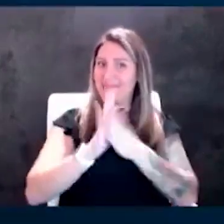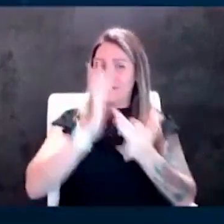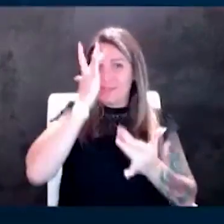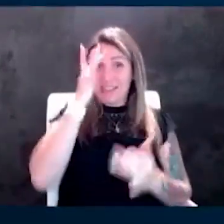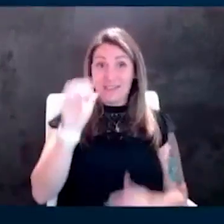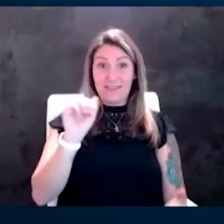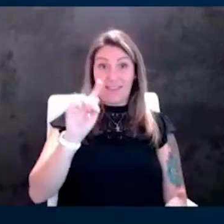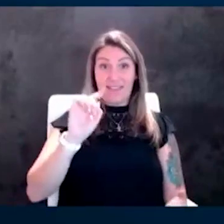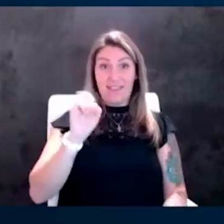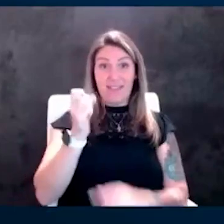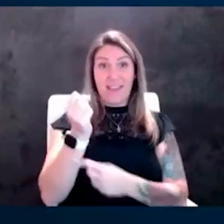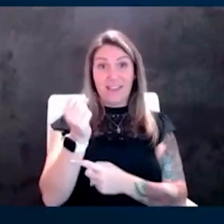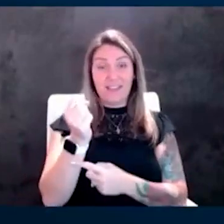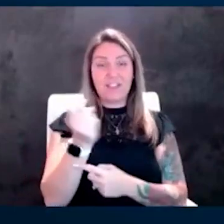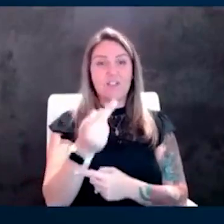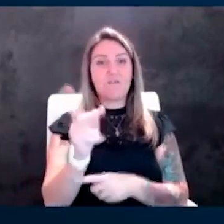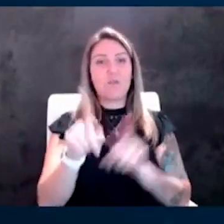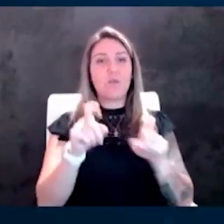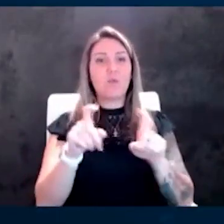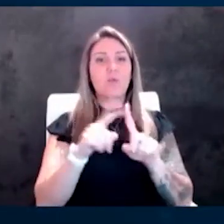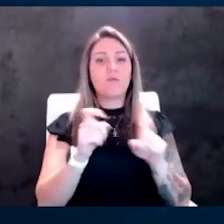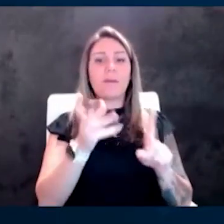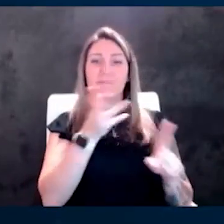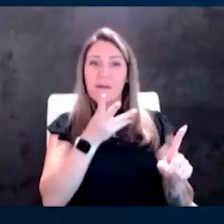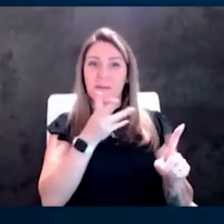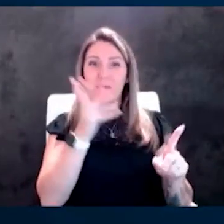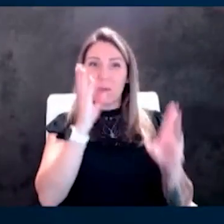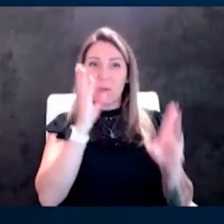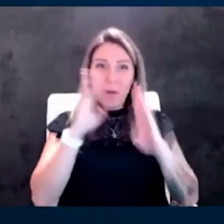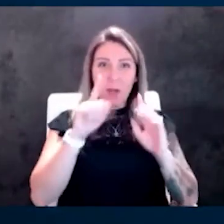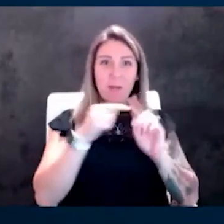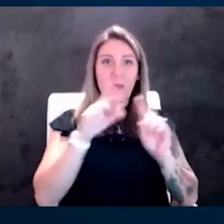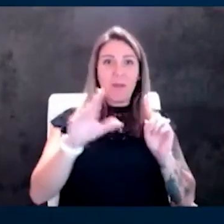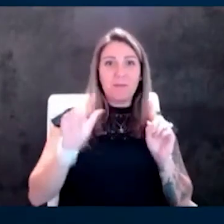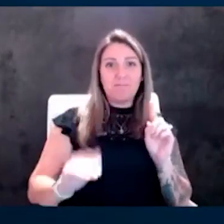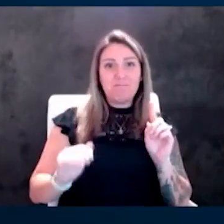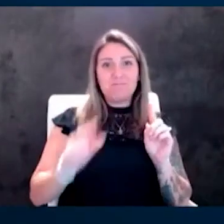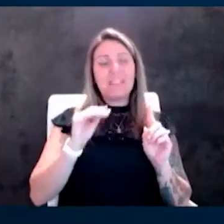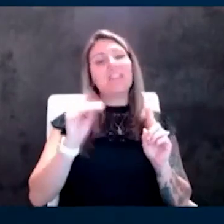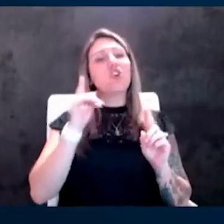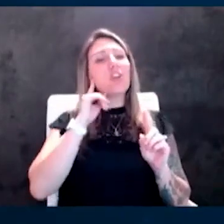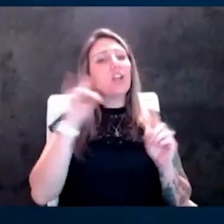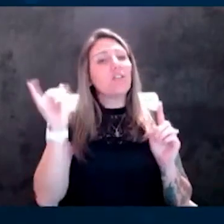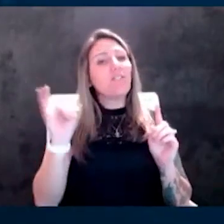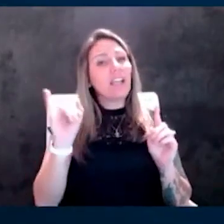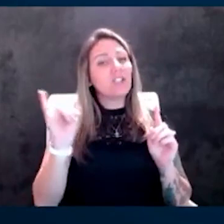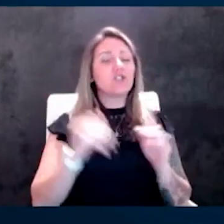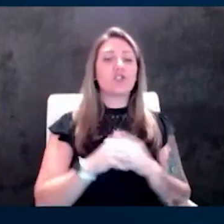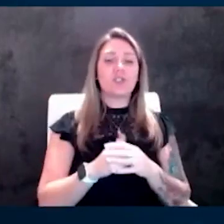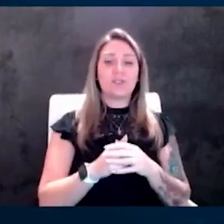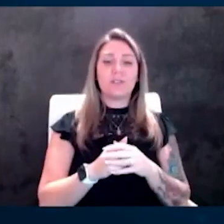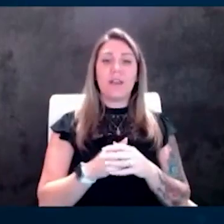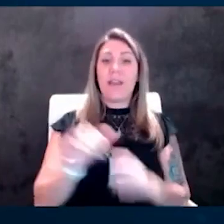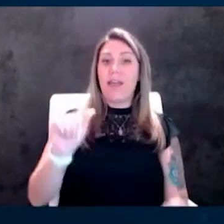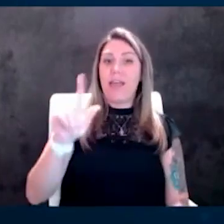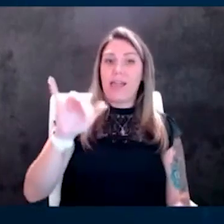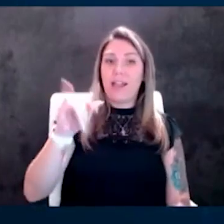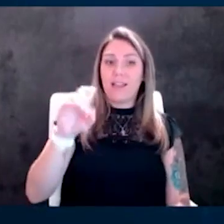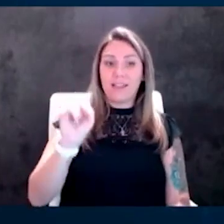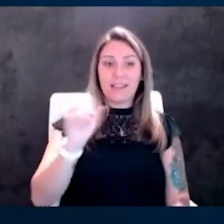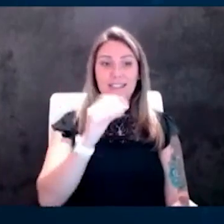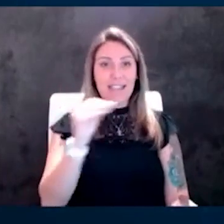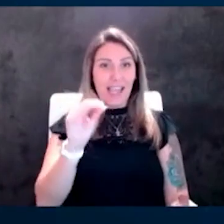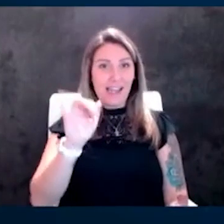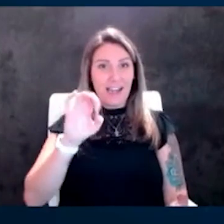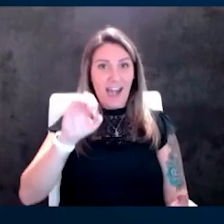I've got some questions from mamas that are worried about their littles and their ear infections. Both Alice and Ashley are concerned.